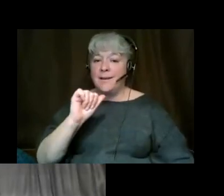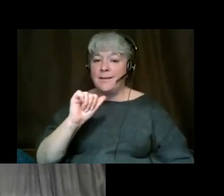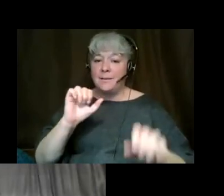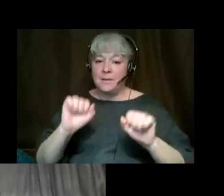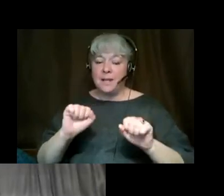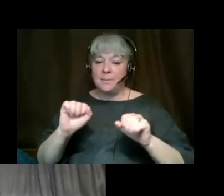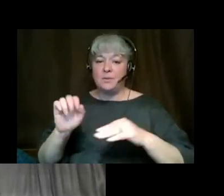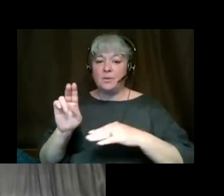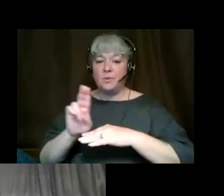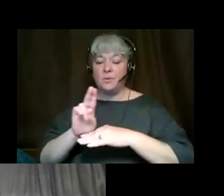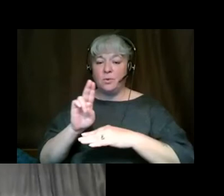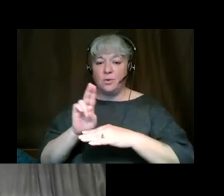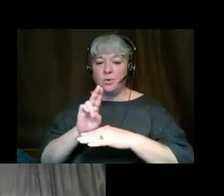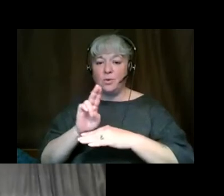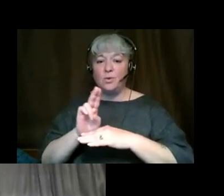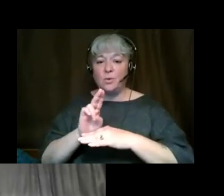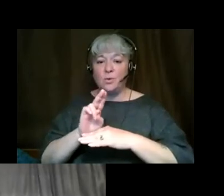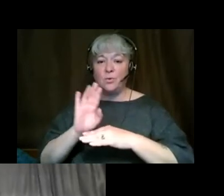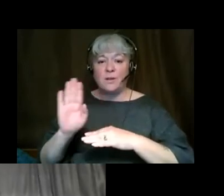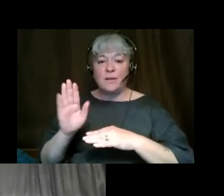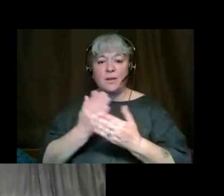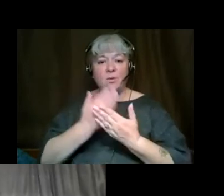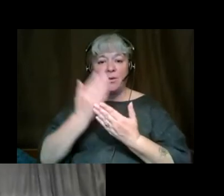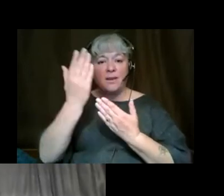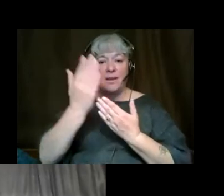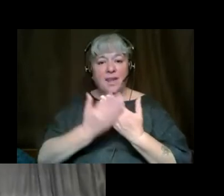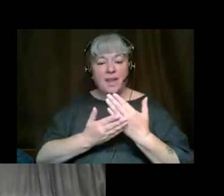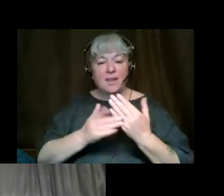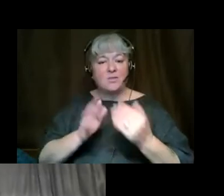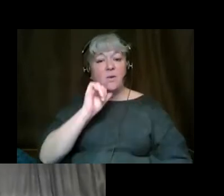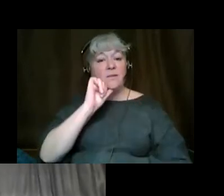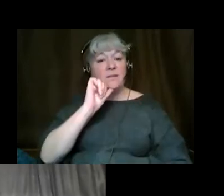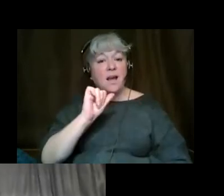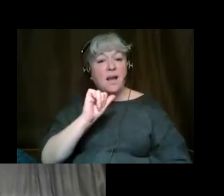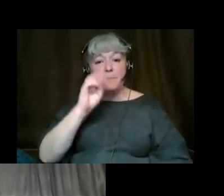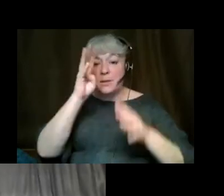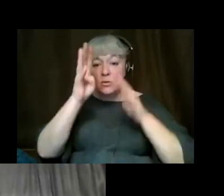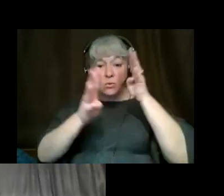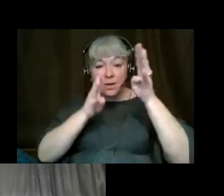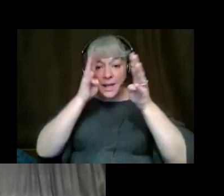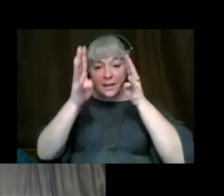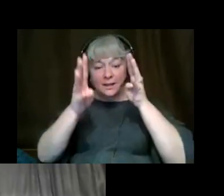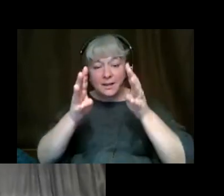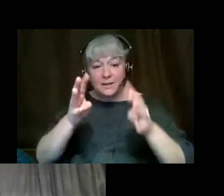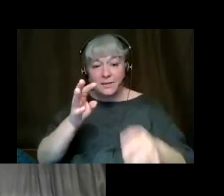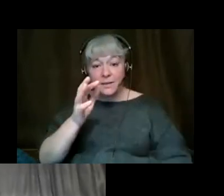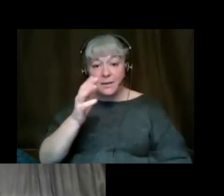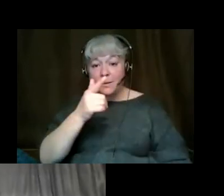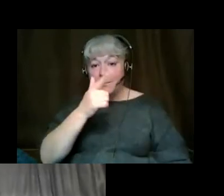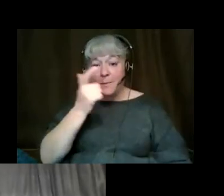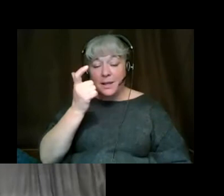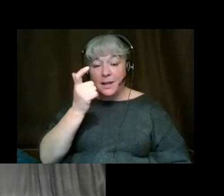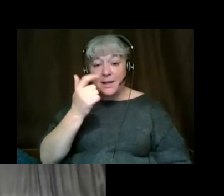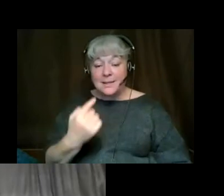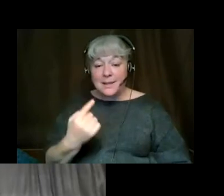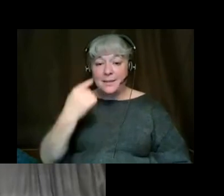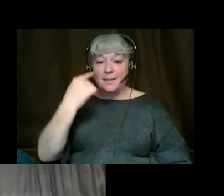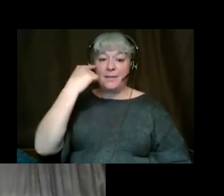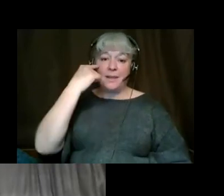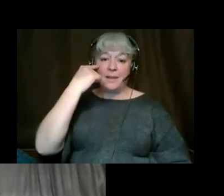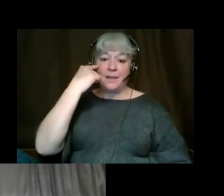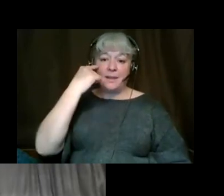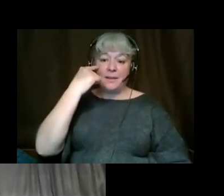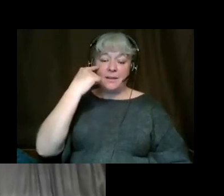to use their hands or not be creative because they didn't